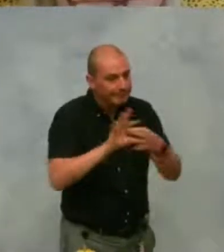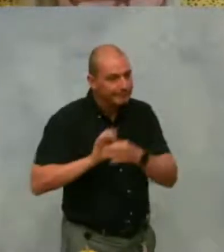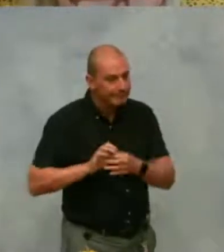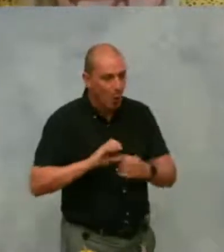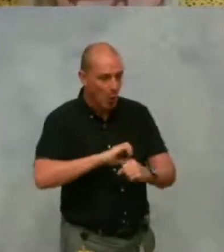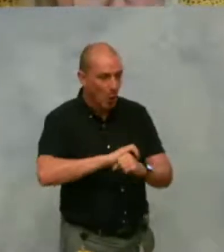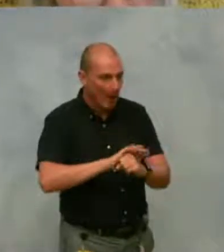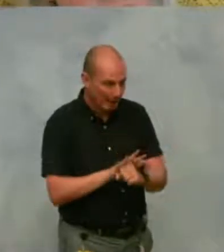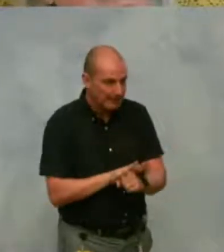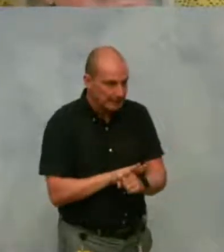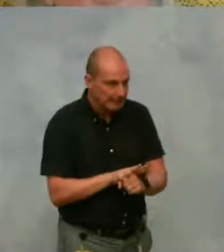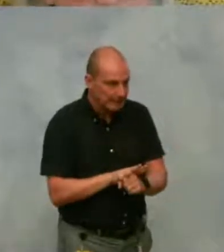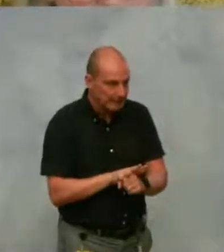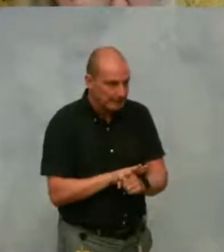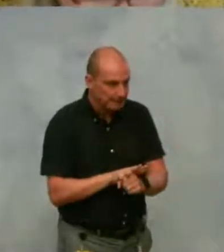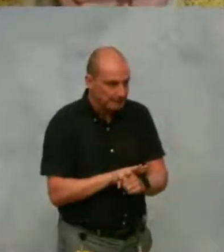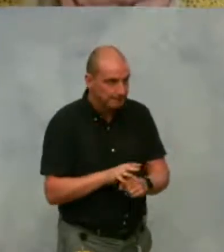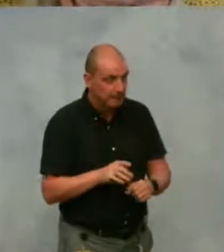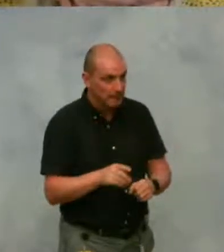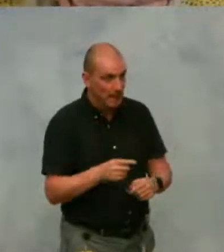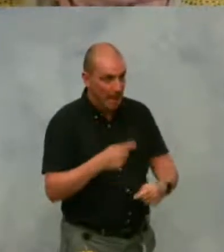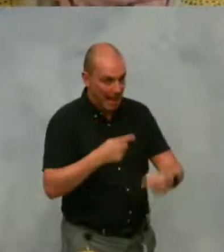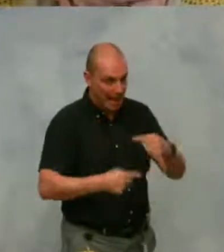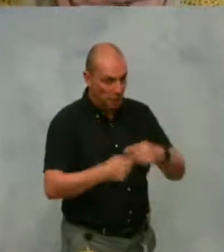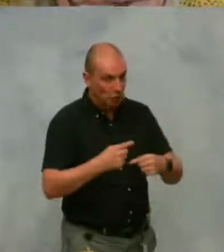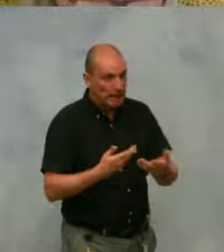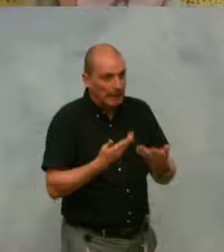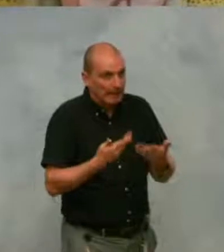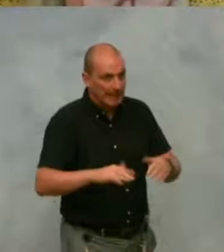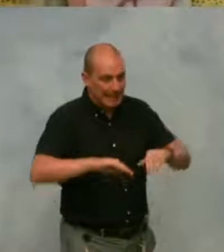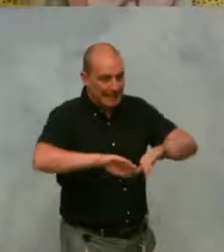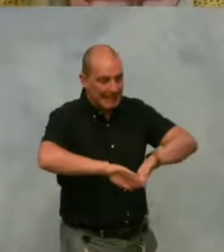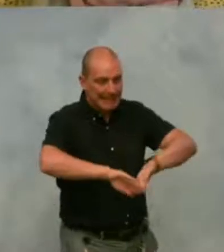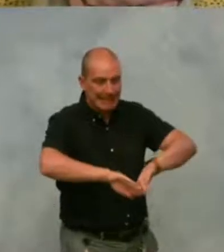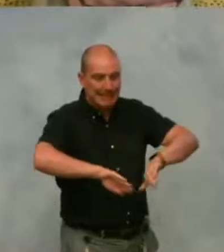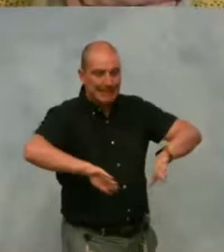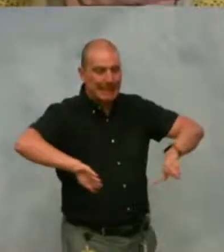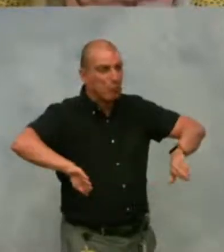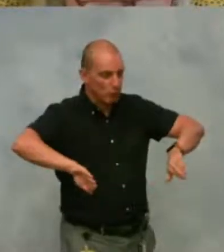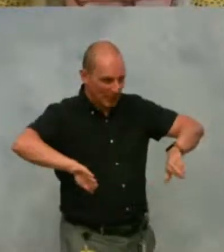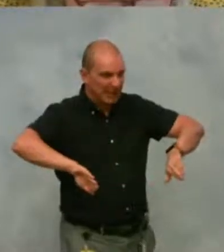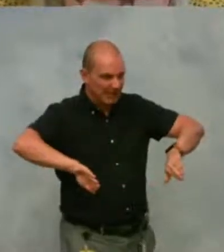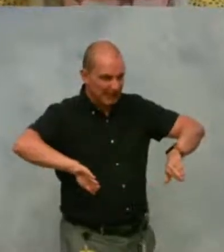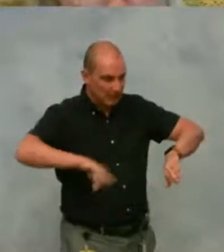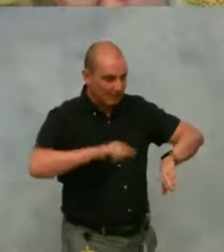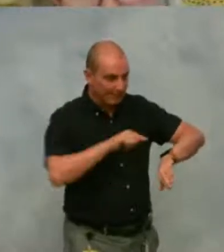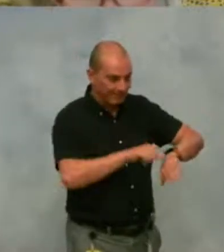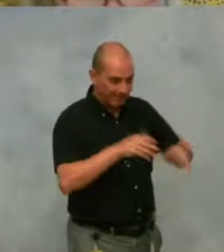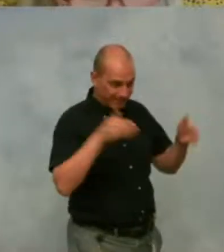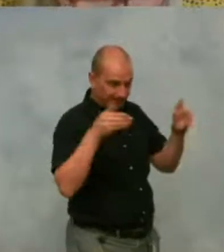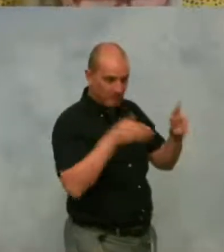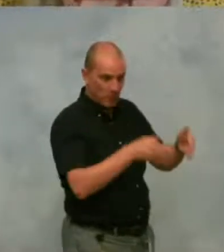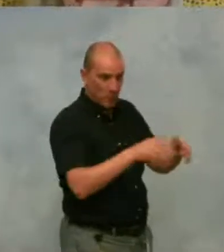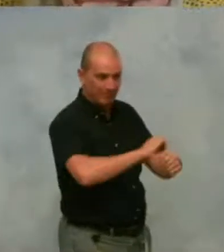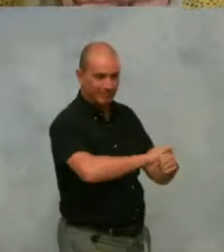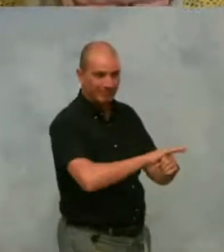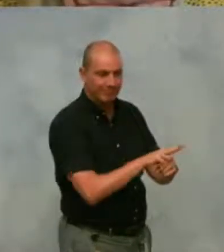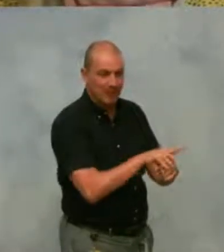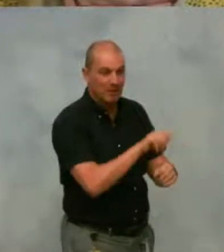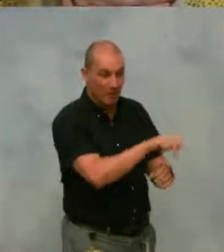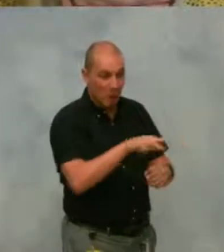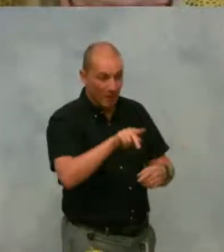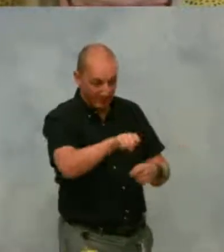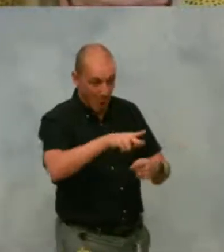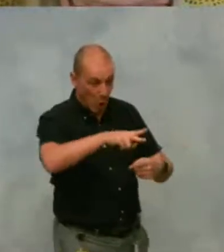and we separated those costs out last year from the resources normal activity. And you'll see there's a specific appendix which covers